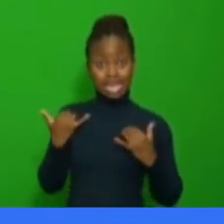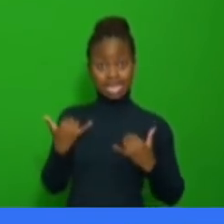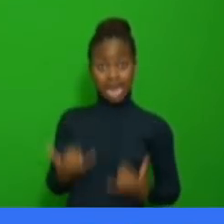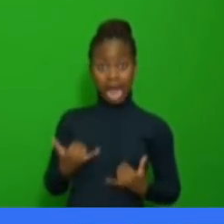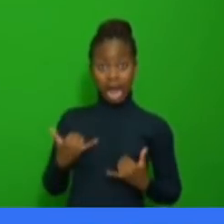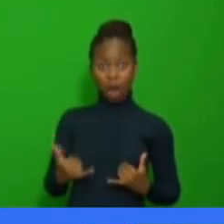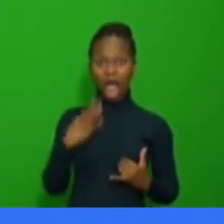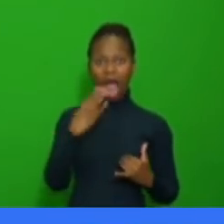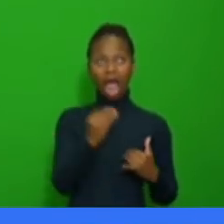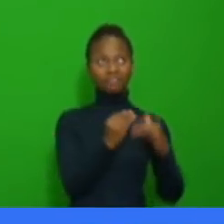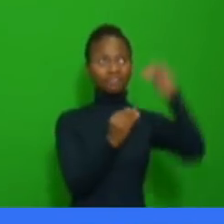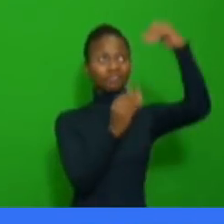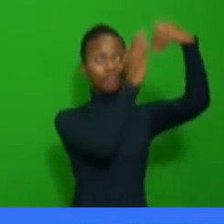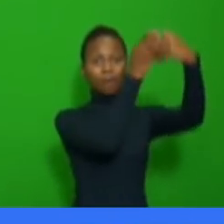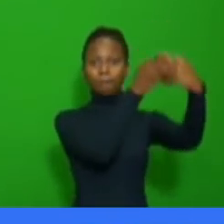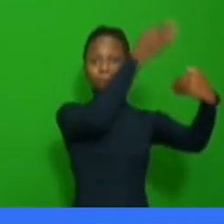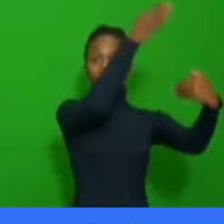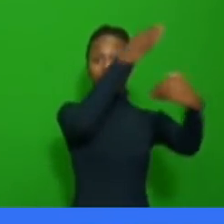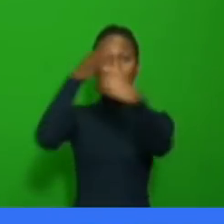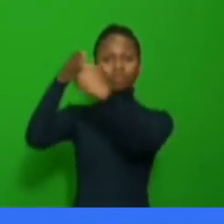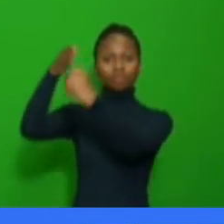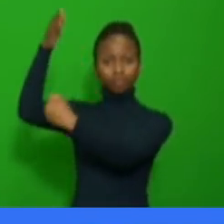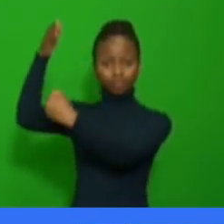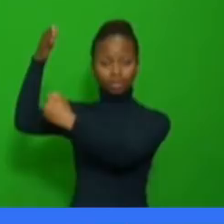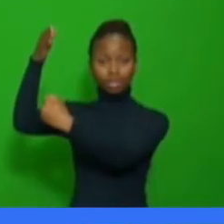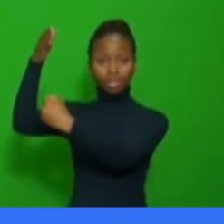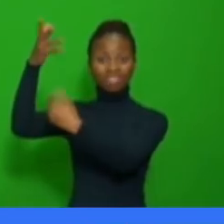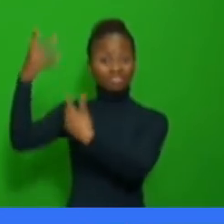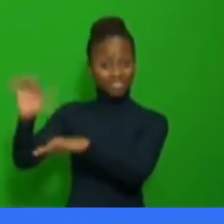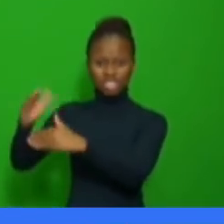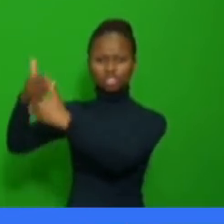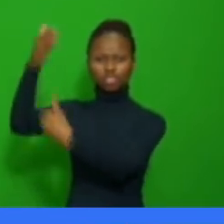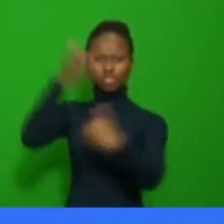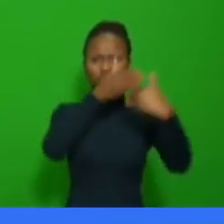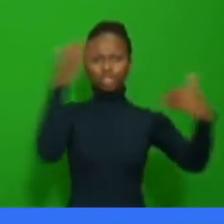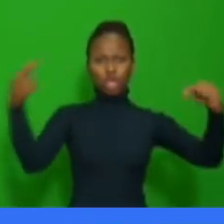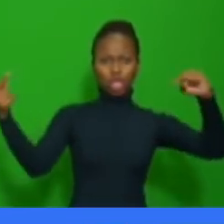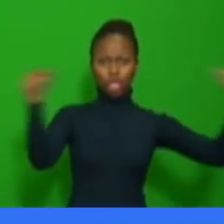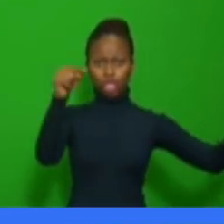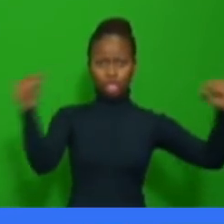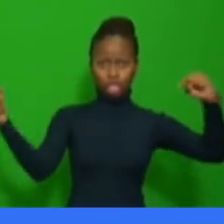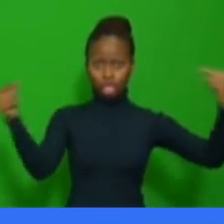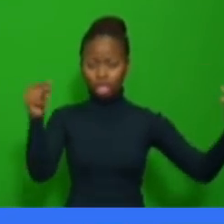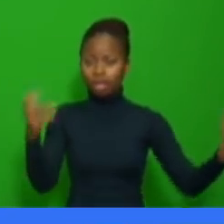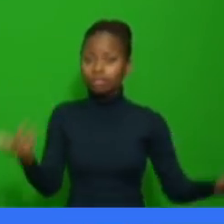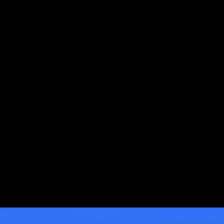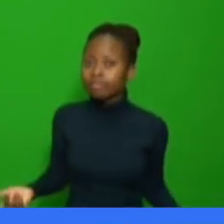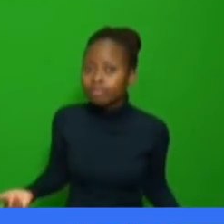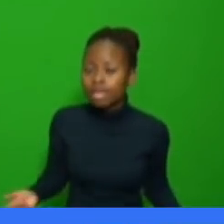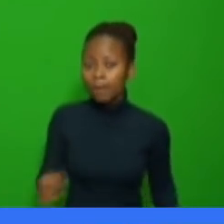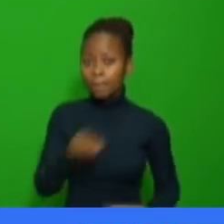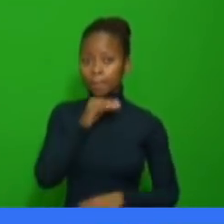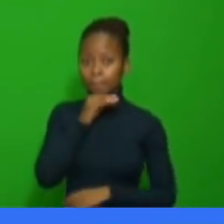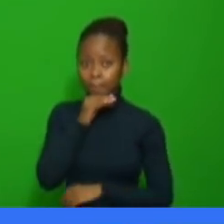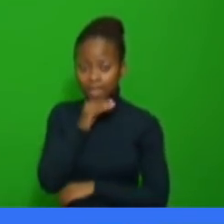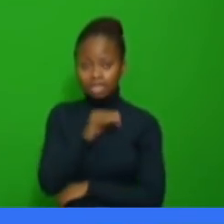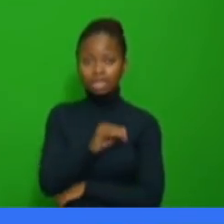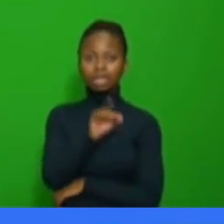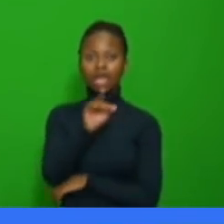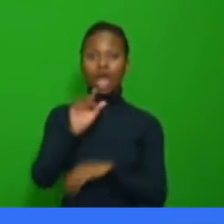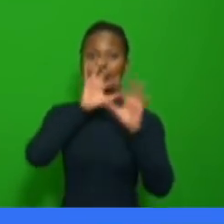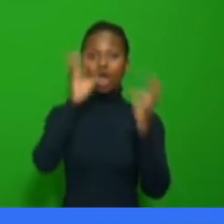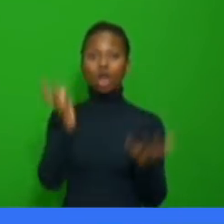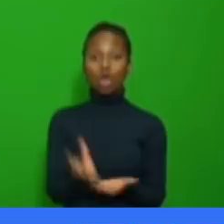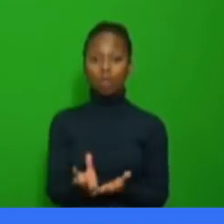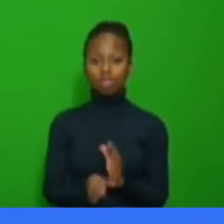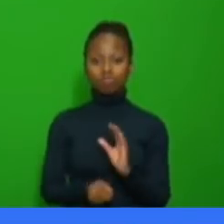tariffs that had been imposed, that it would shave off 0.8% from global